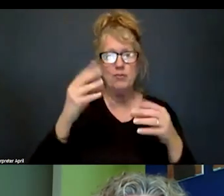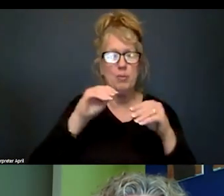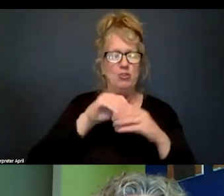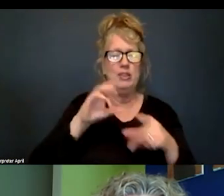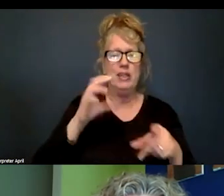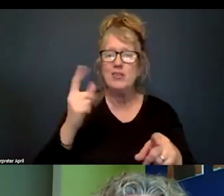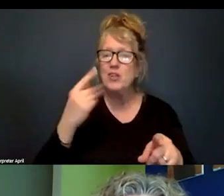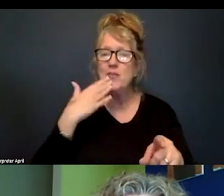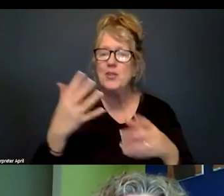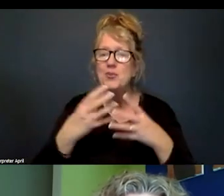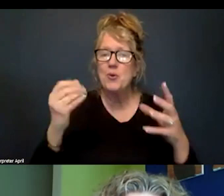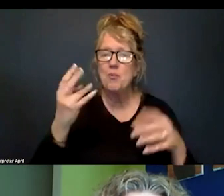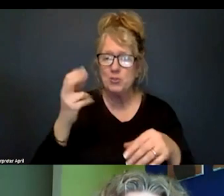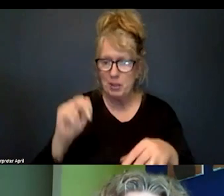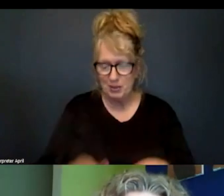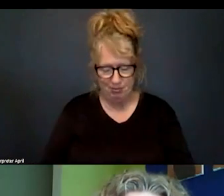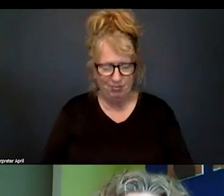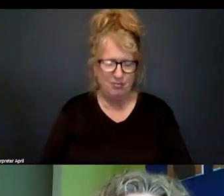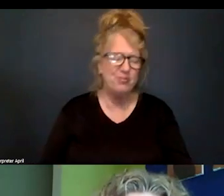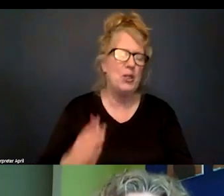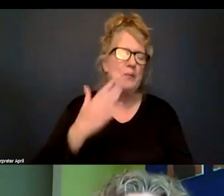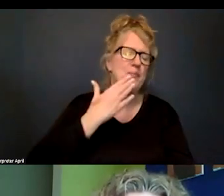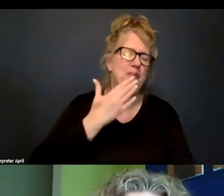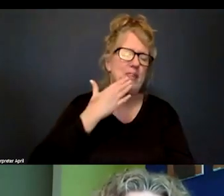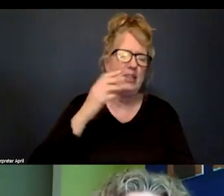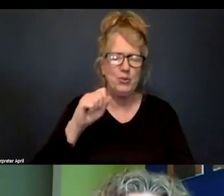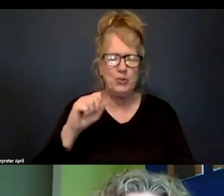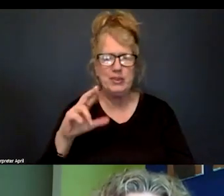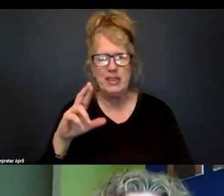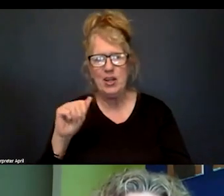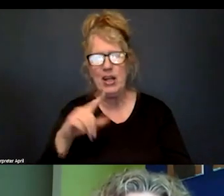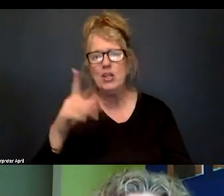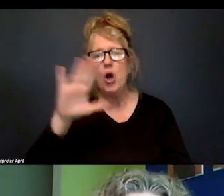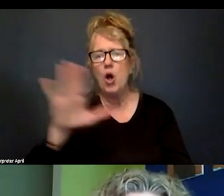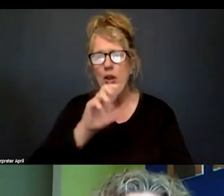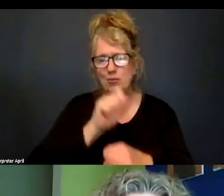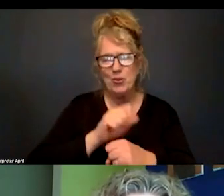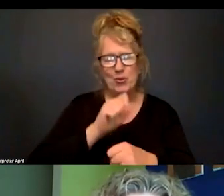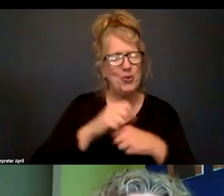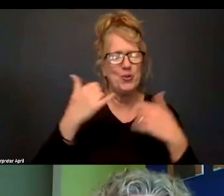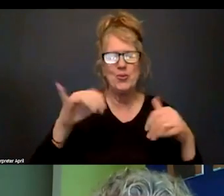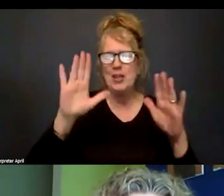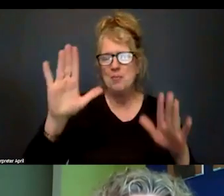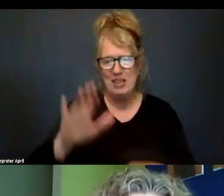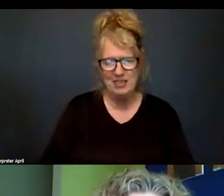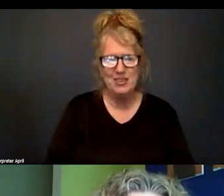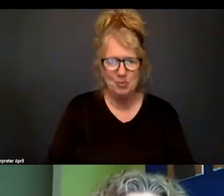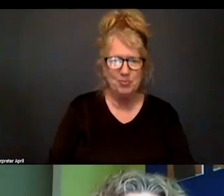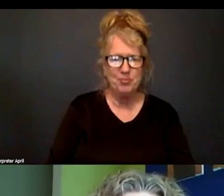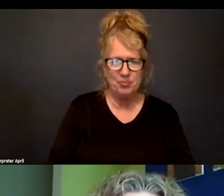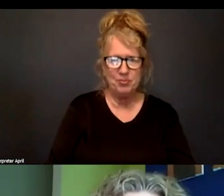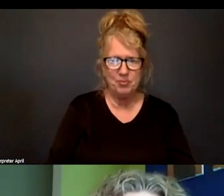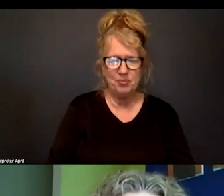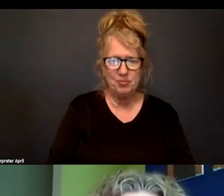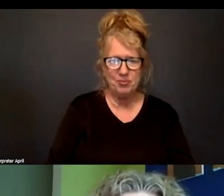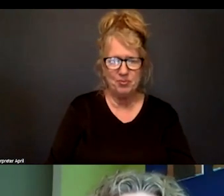Megan. Thank you, Sarah, and all the work that you do. You're absolutely amazing. So, and